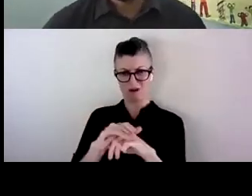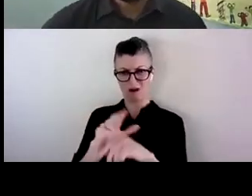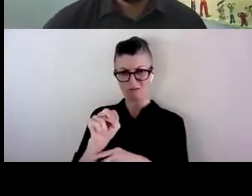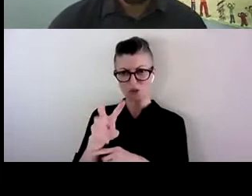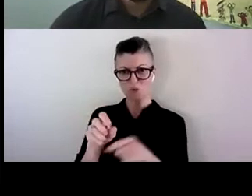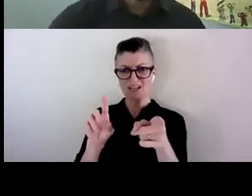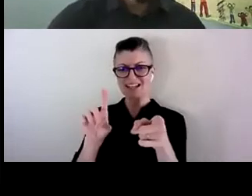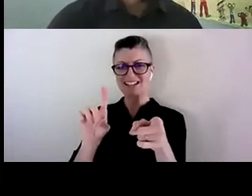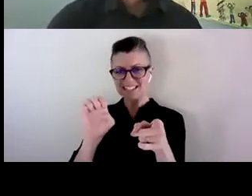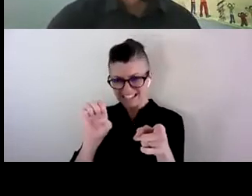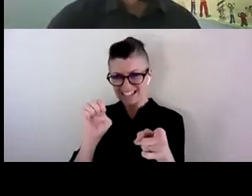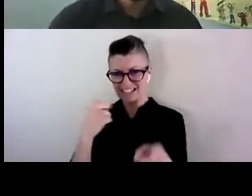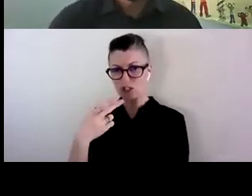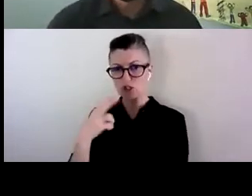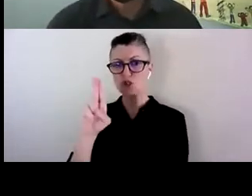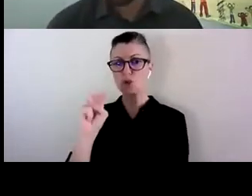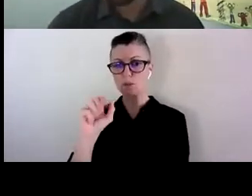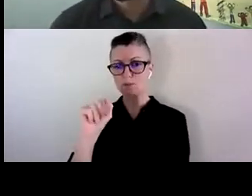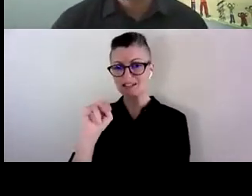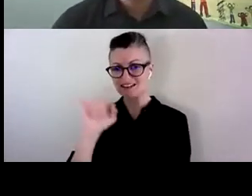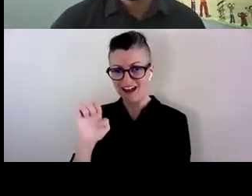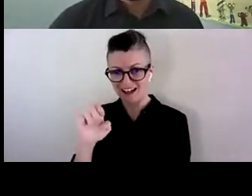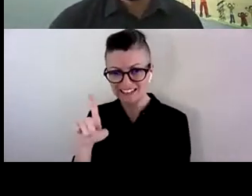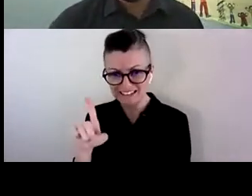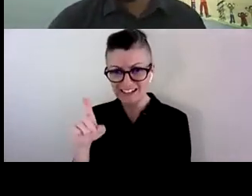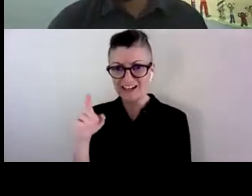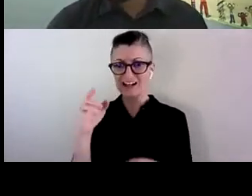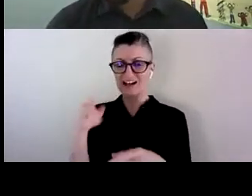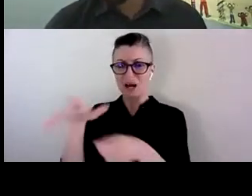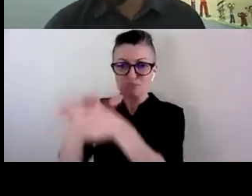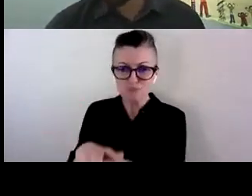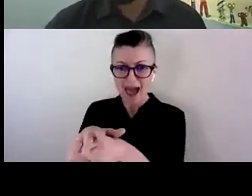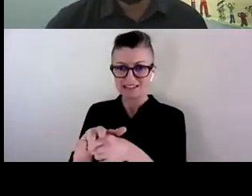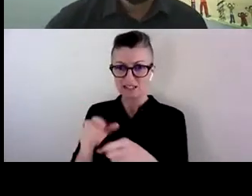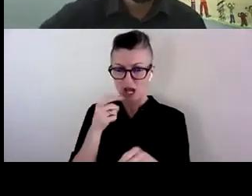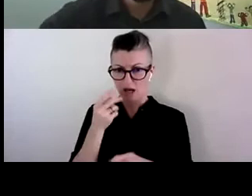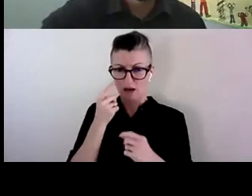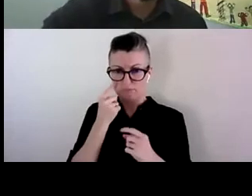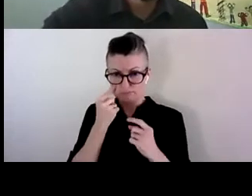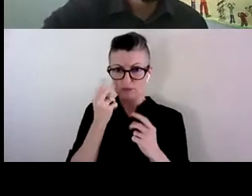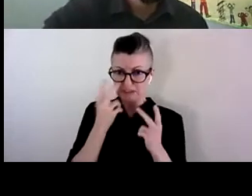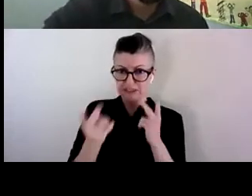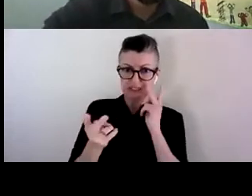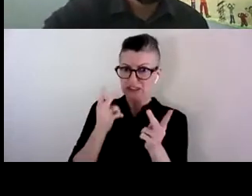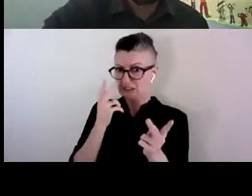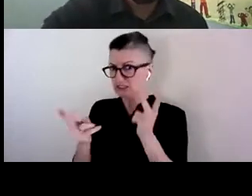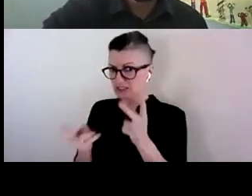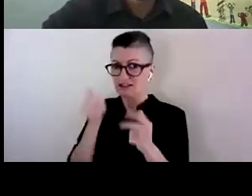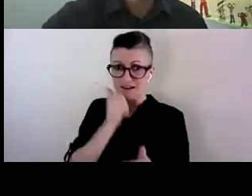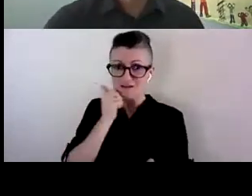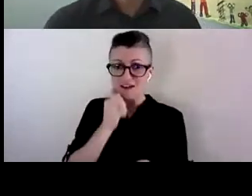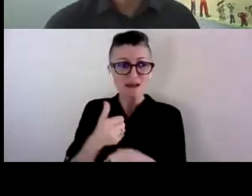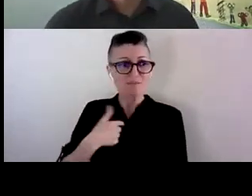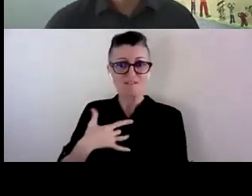too. It makes us anxious, stressed out, maybe even scared, maybe even depressed too. We